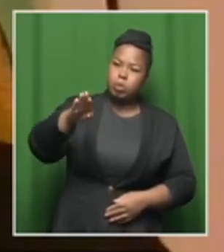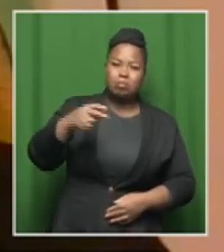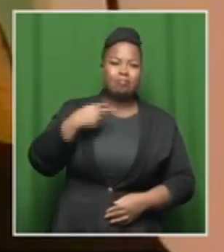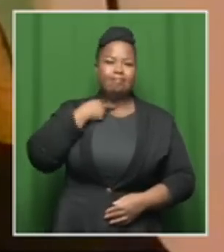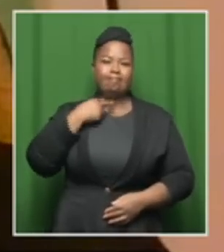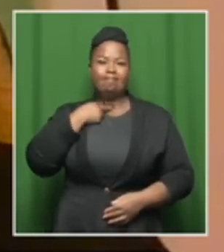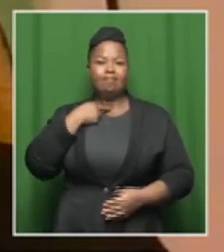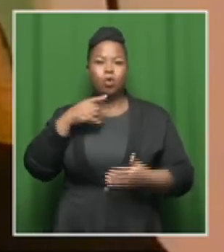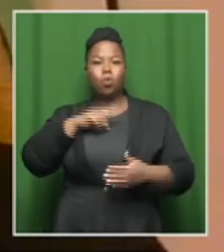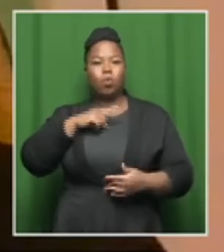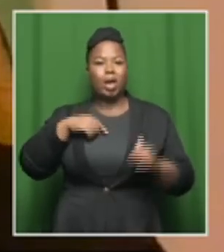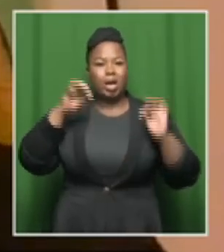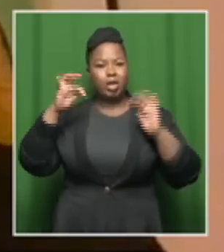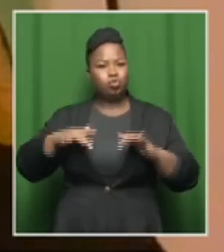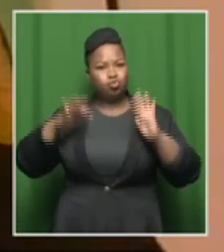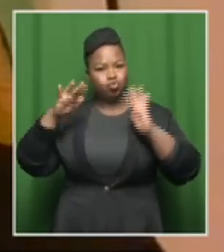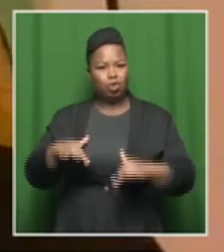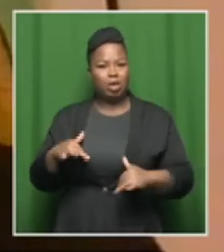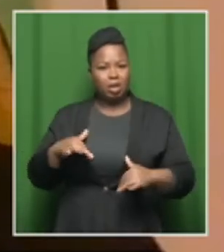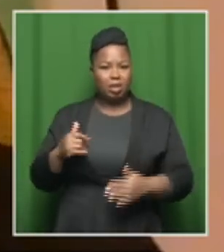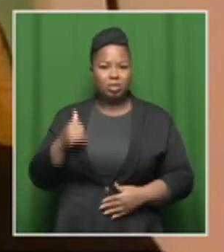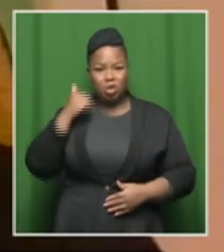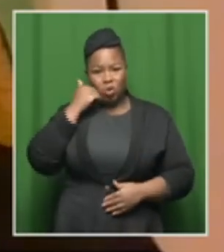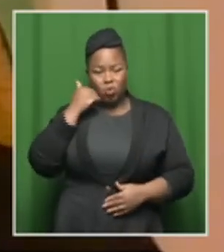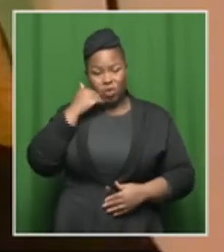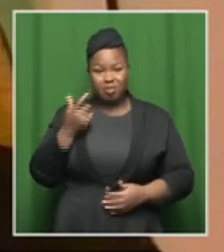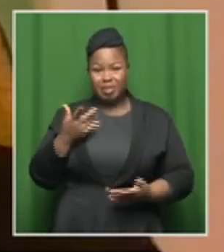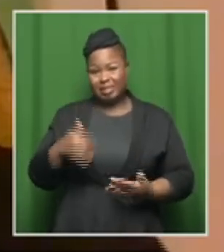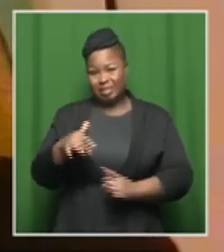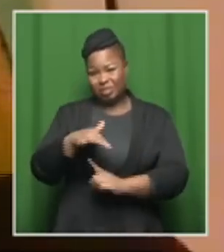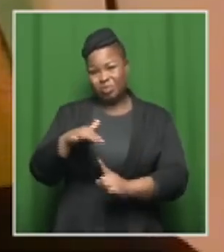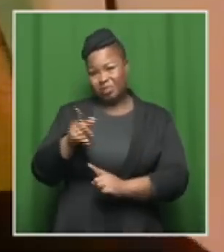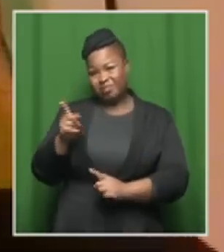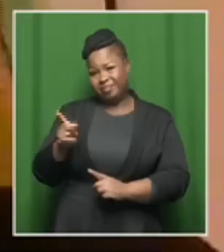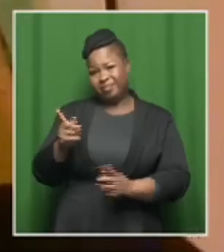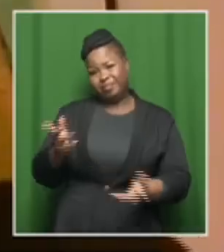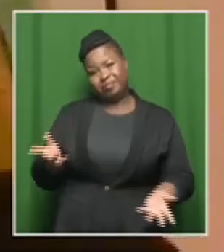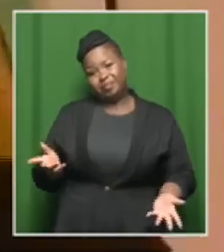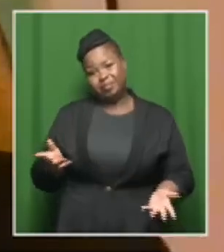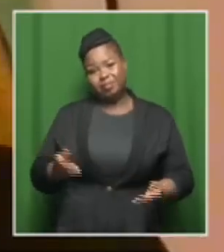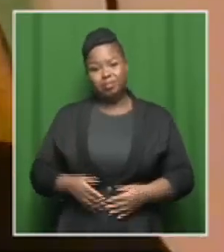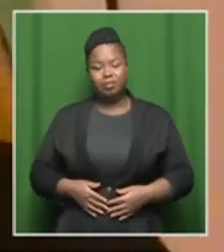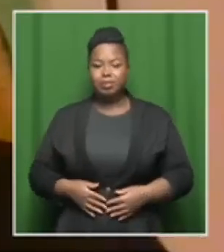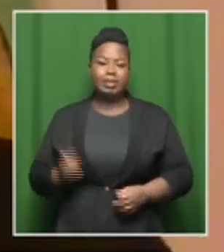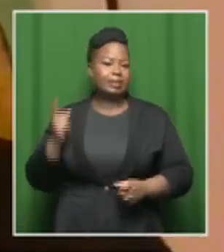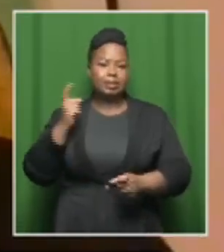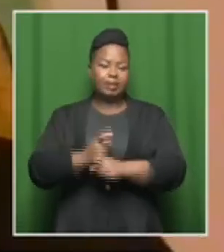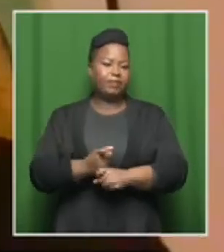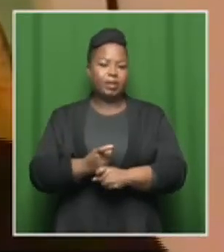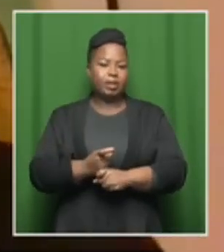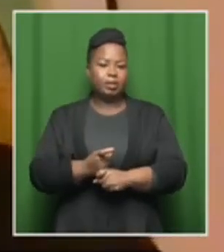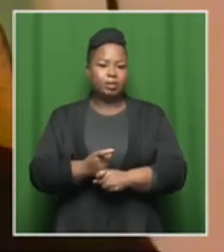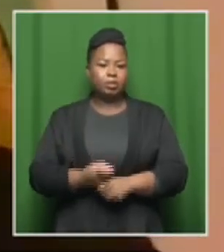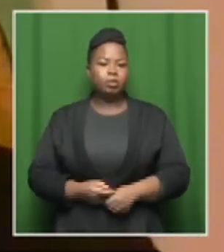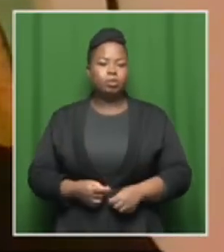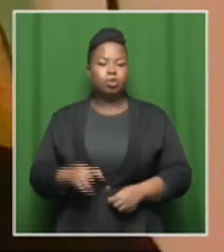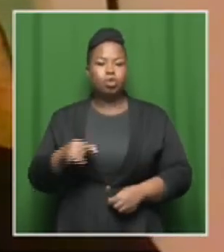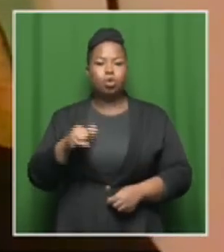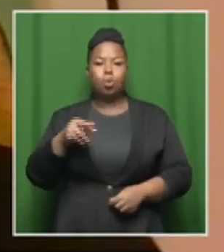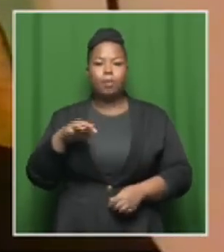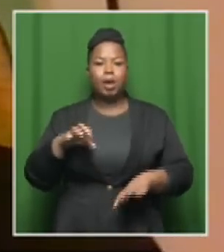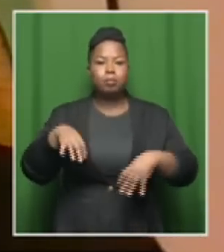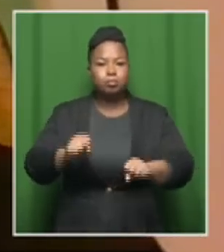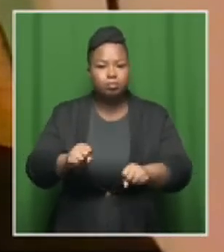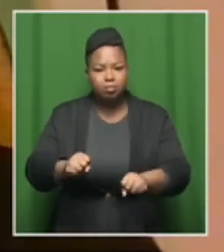suddenly you're in a situation where it's very difficult to retake the Goma and